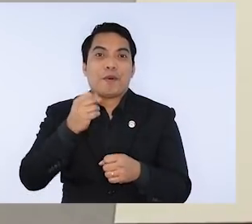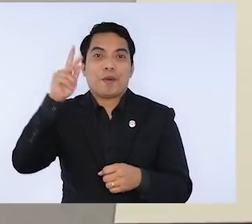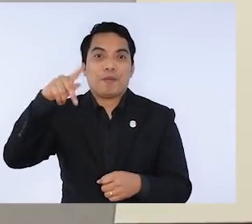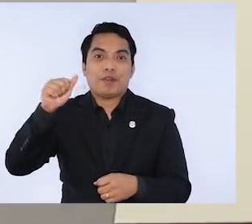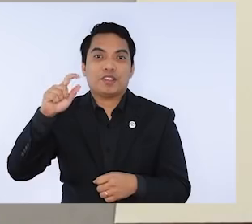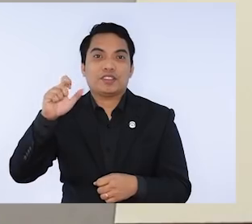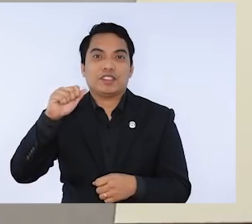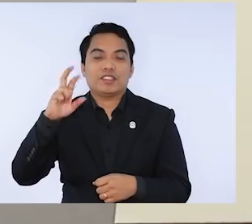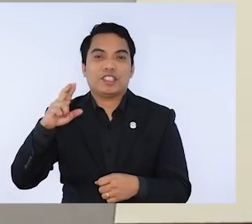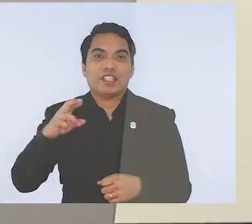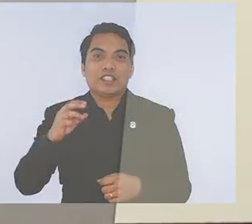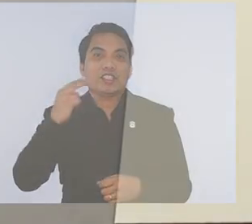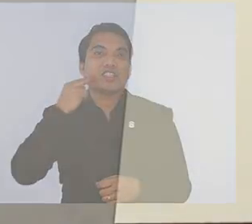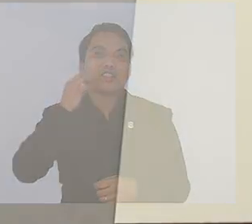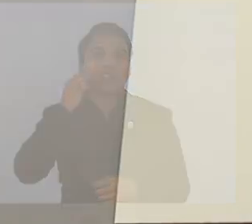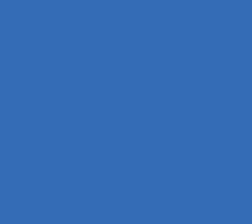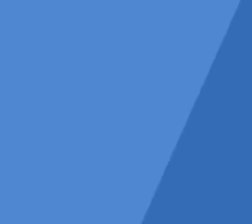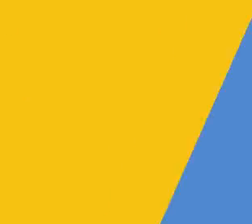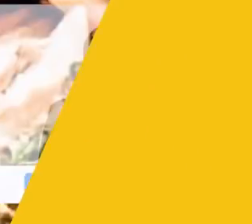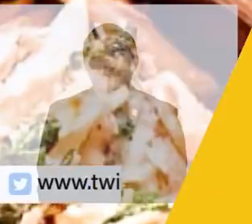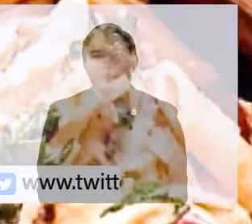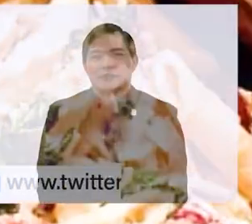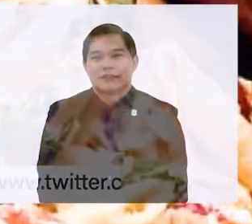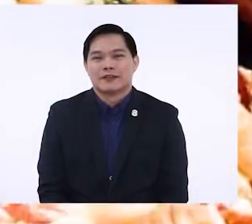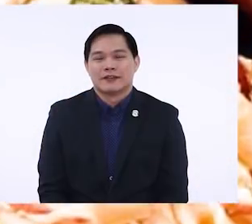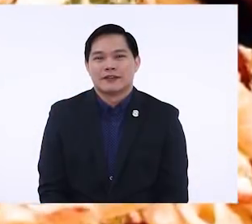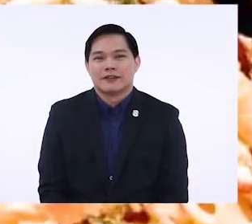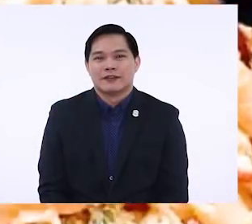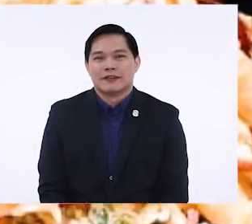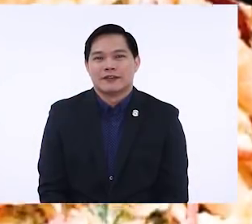Nicole Constantino reports.